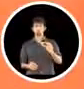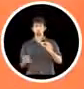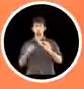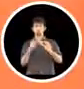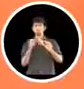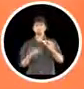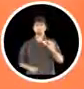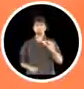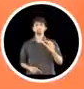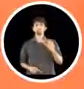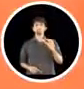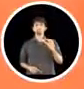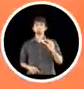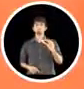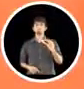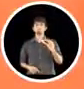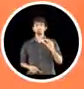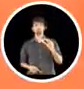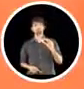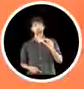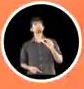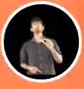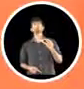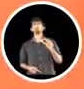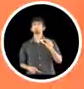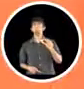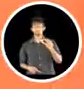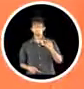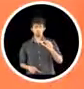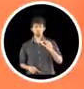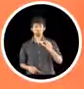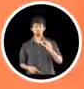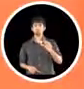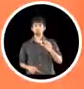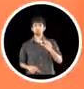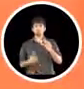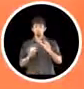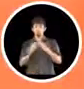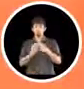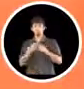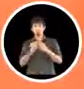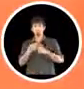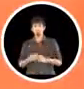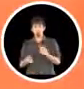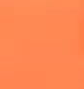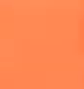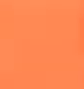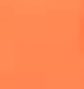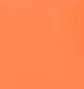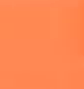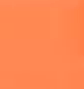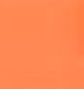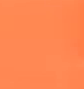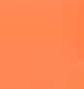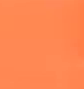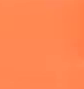smaller. What would finally be the outcome of all this? Would the pieces of paper that you keep tearing still keep looking like pieces of paper? Or